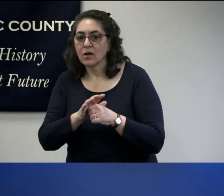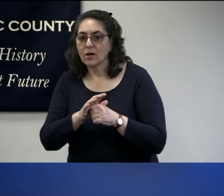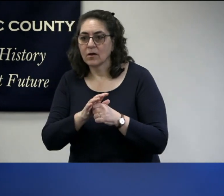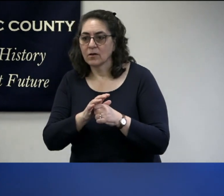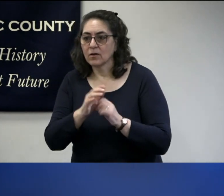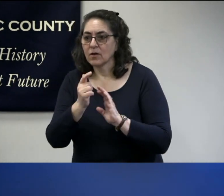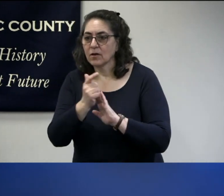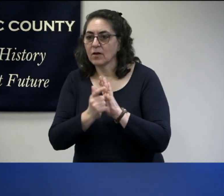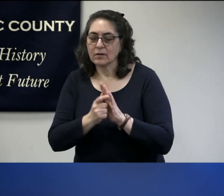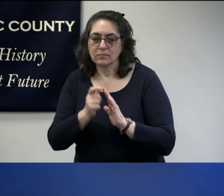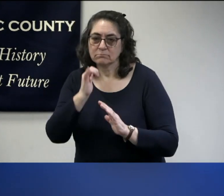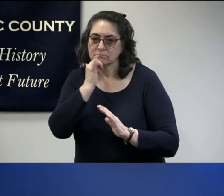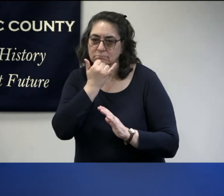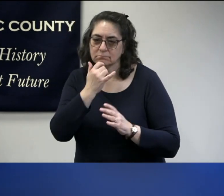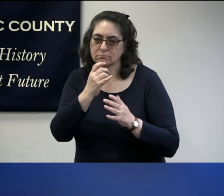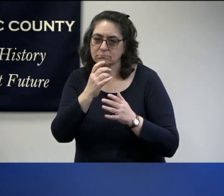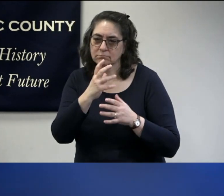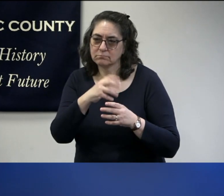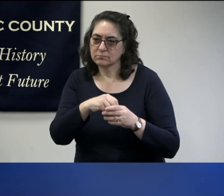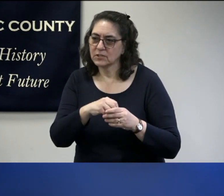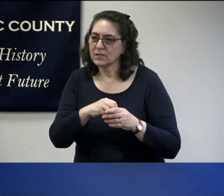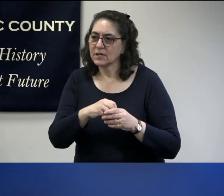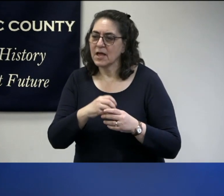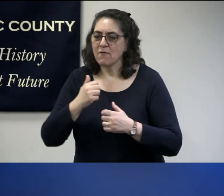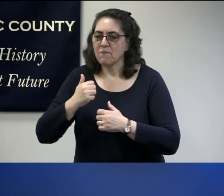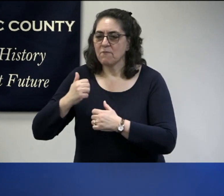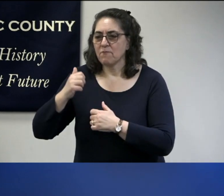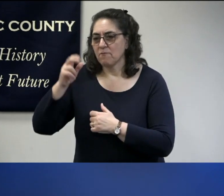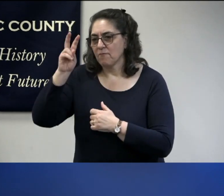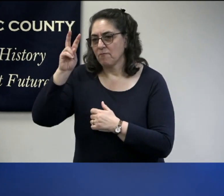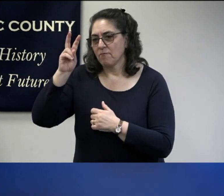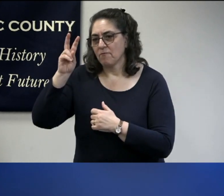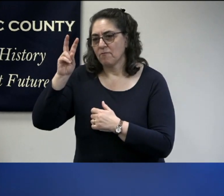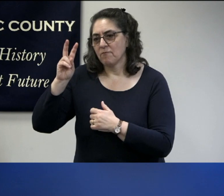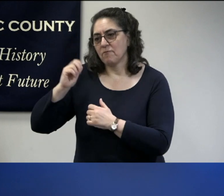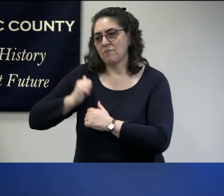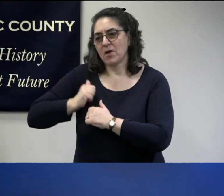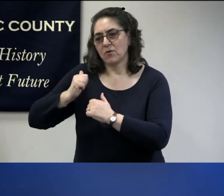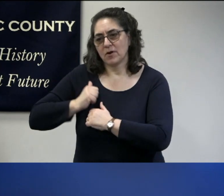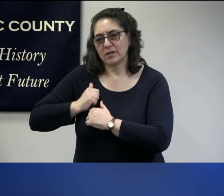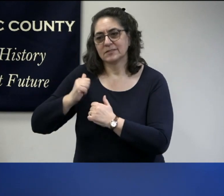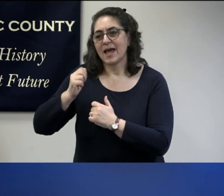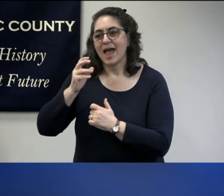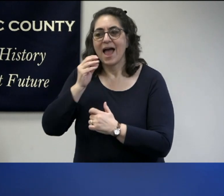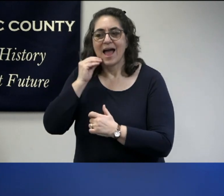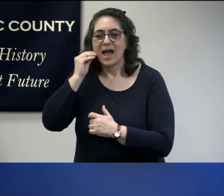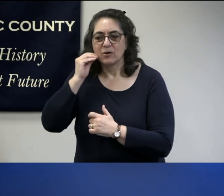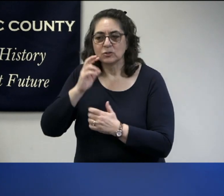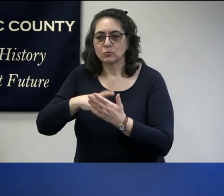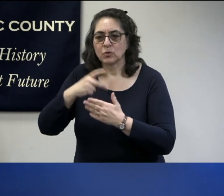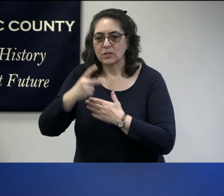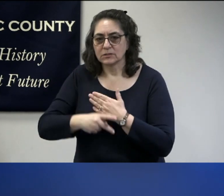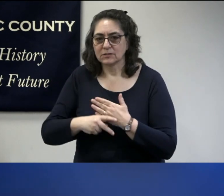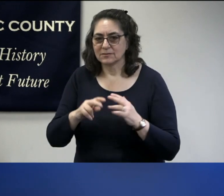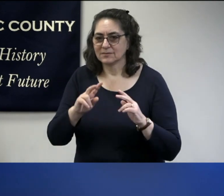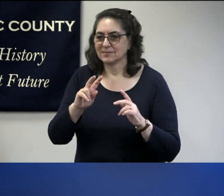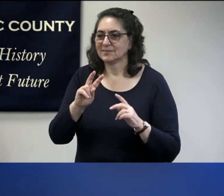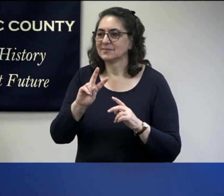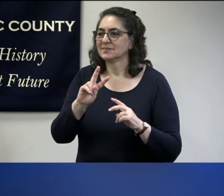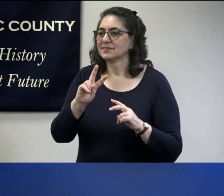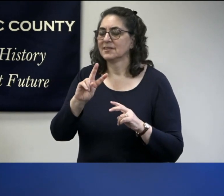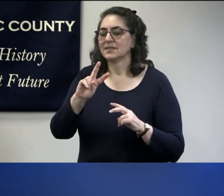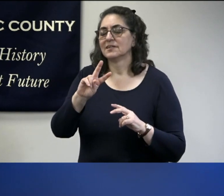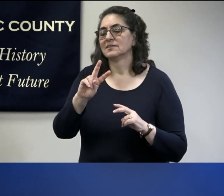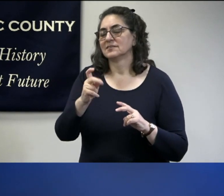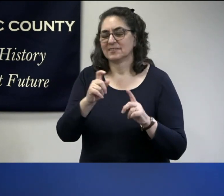incorrectly included the phrase Veterans Housing Project in two locations, the title as well as the third line of the sixth